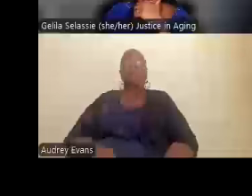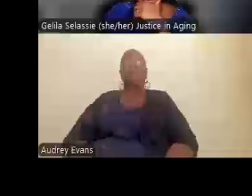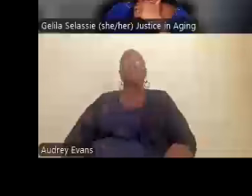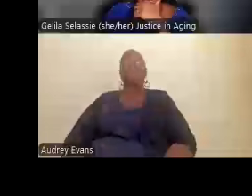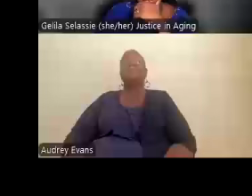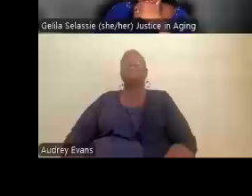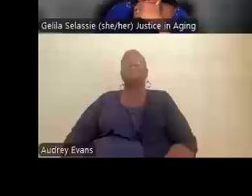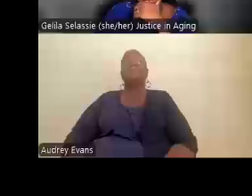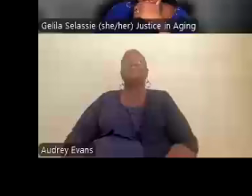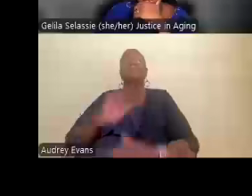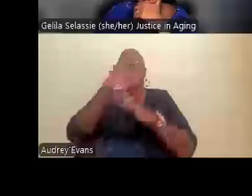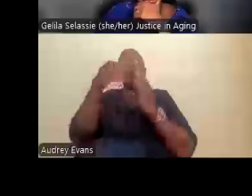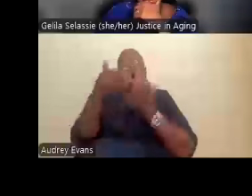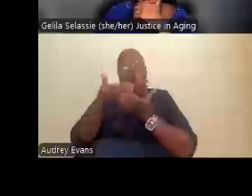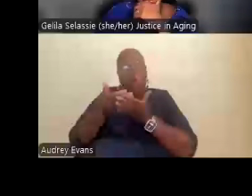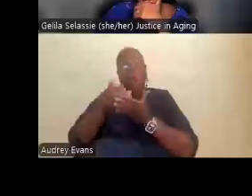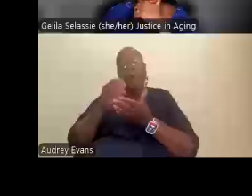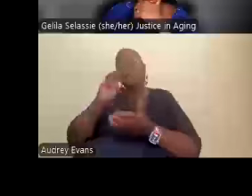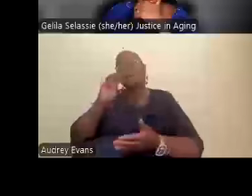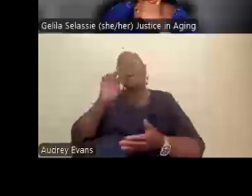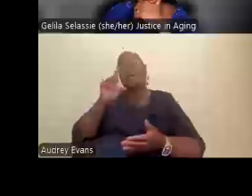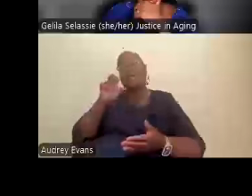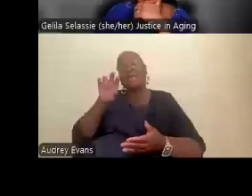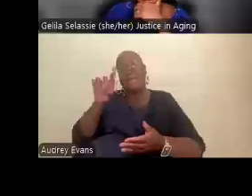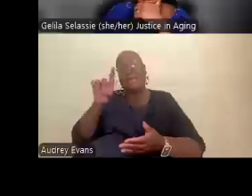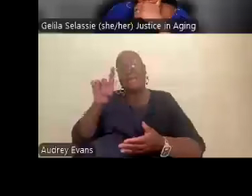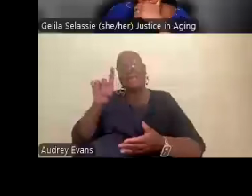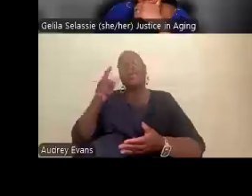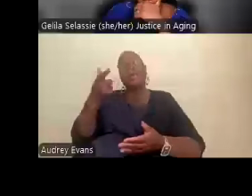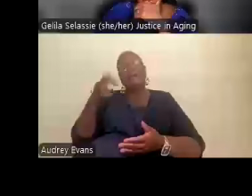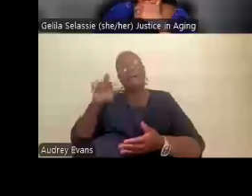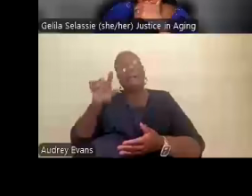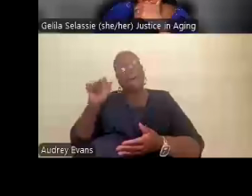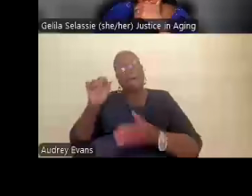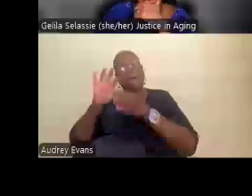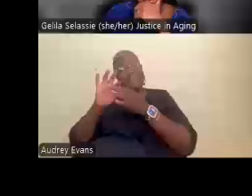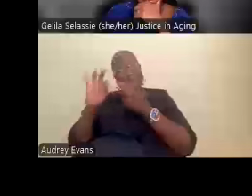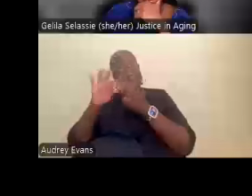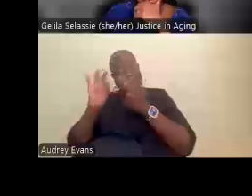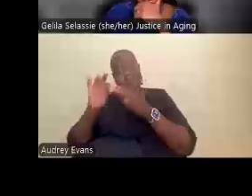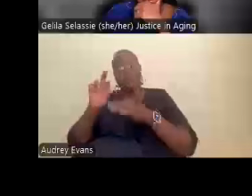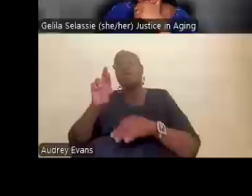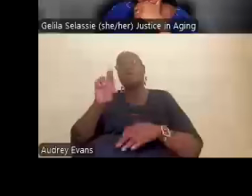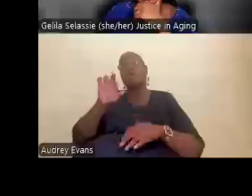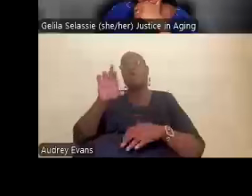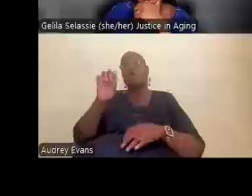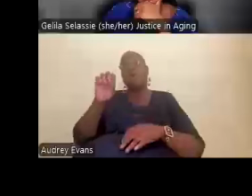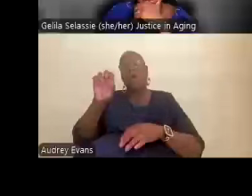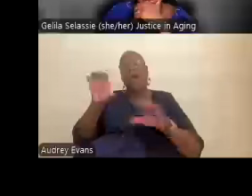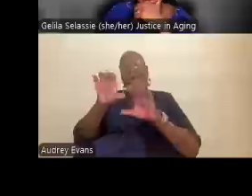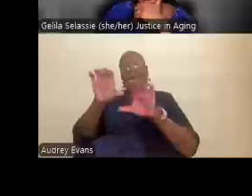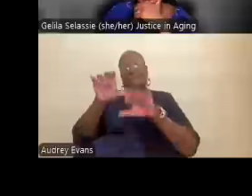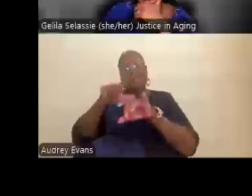And for all Medicaid enrollees, Gelila mentioned this earlier, but the Medicaid retroactive coverage period is now